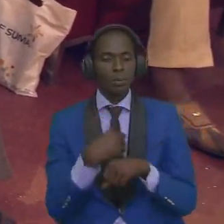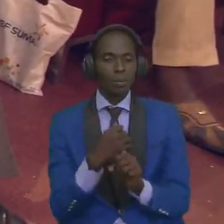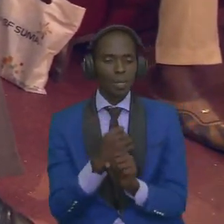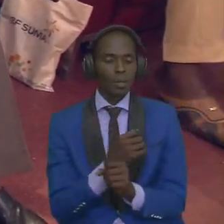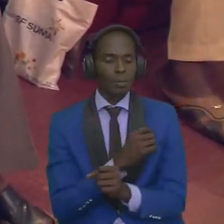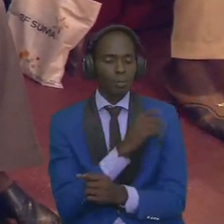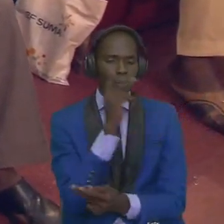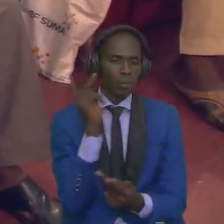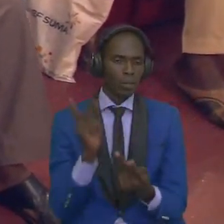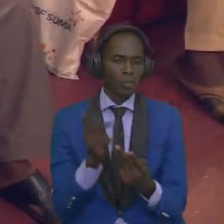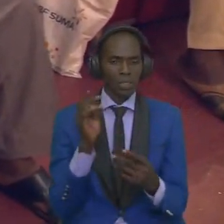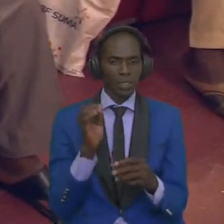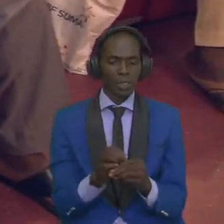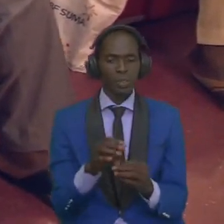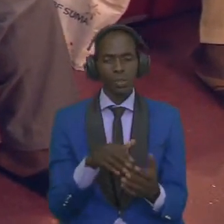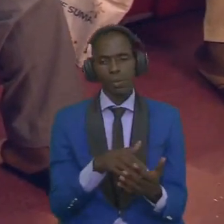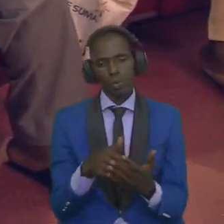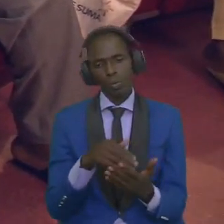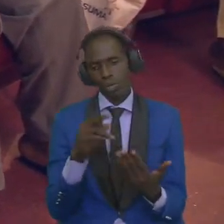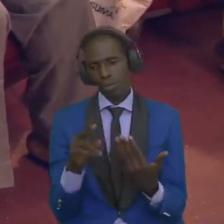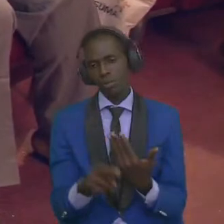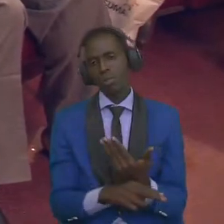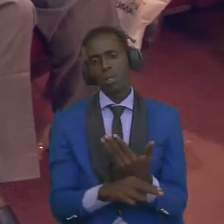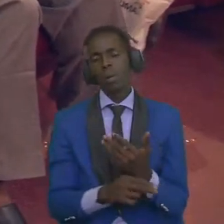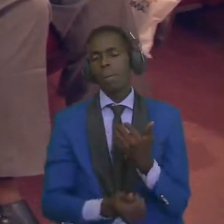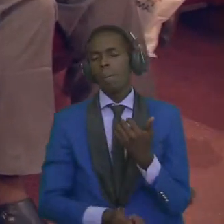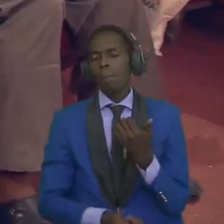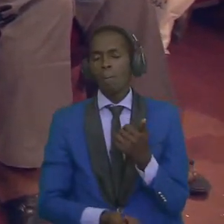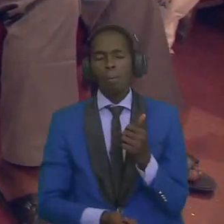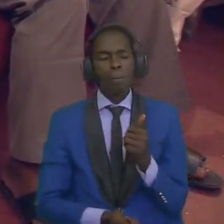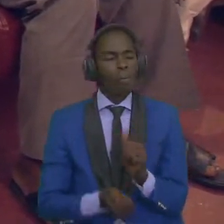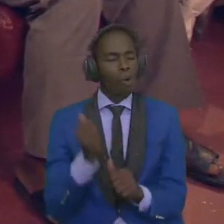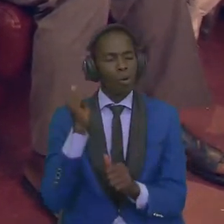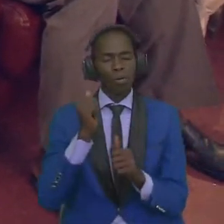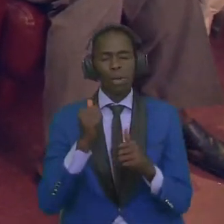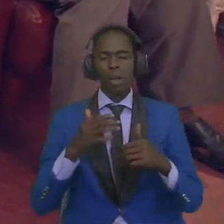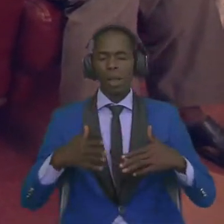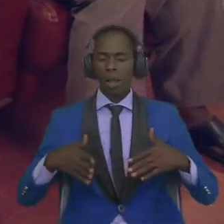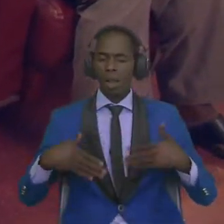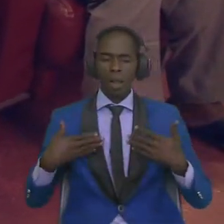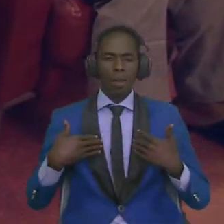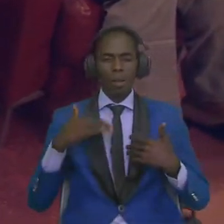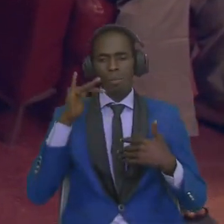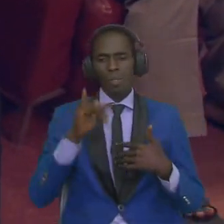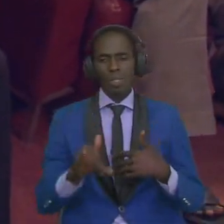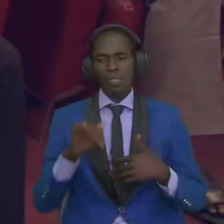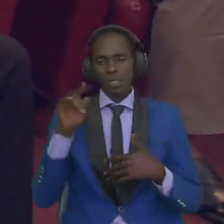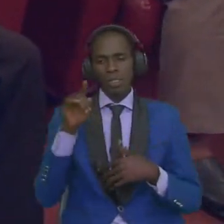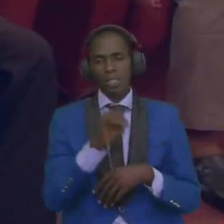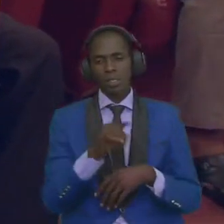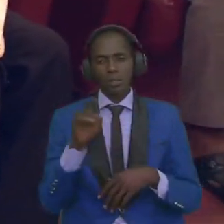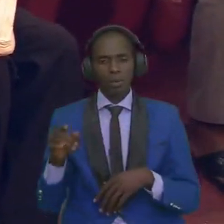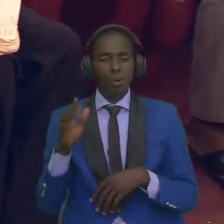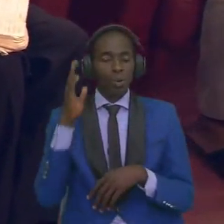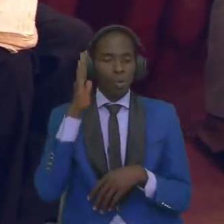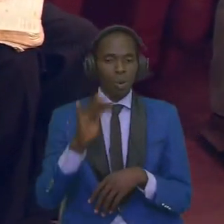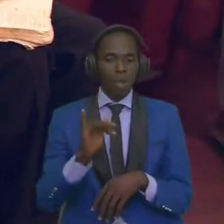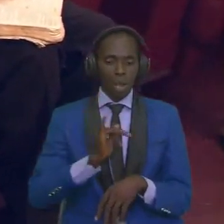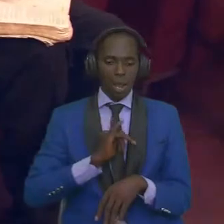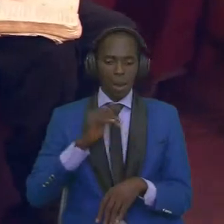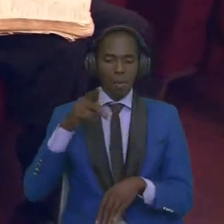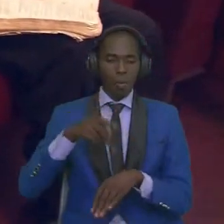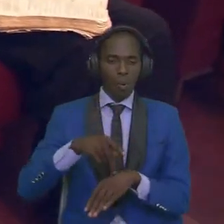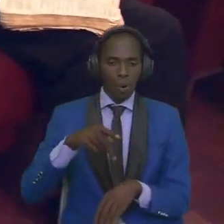in wisdom, in weakness. Most gladly, therefore, will I, Paul, will I,